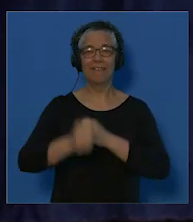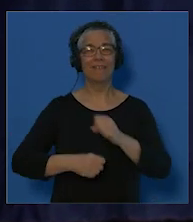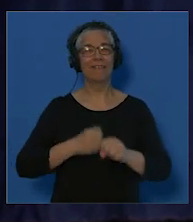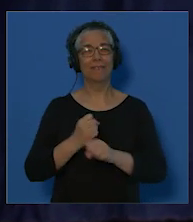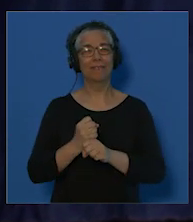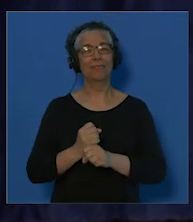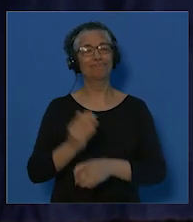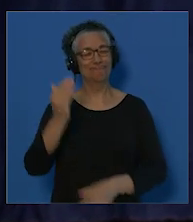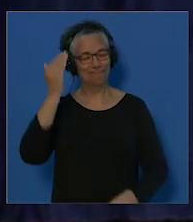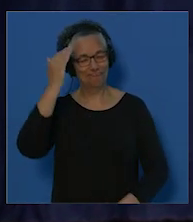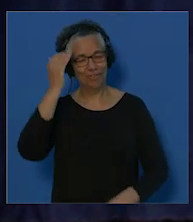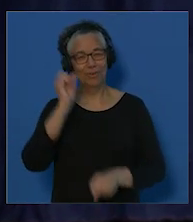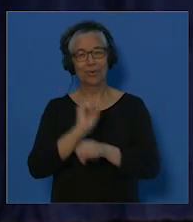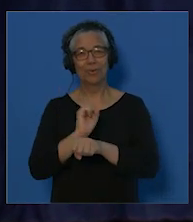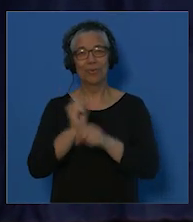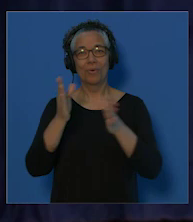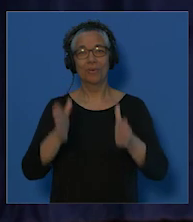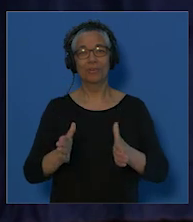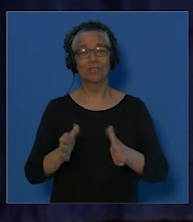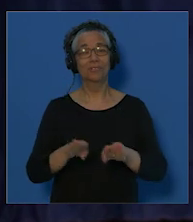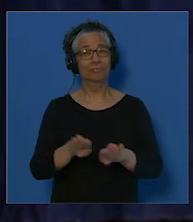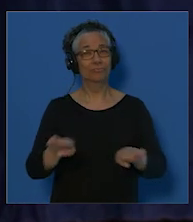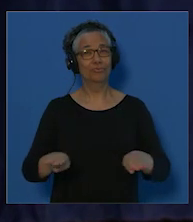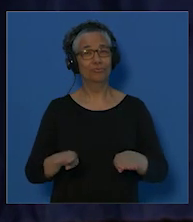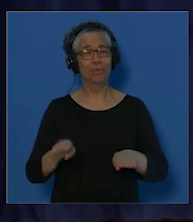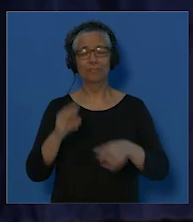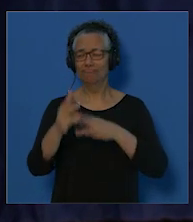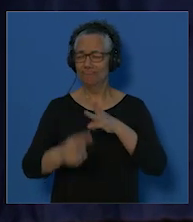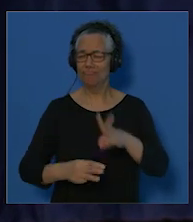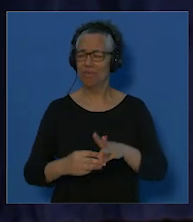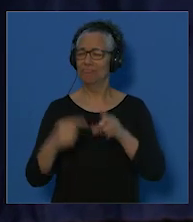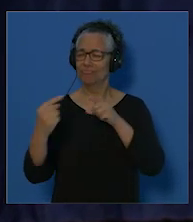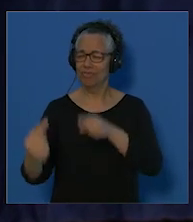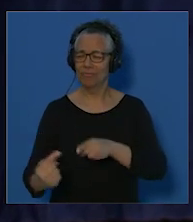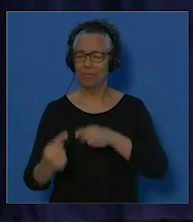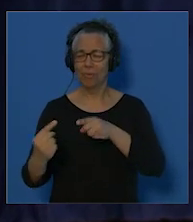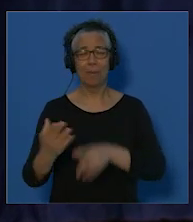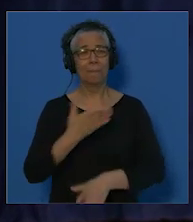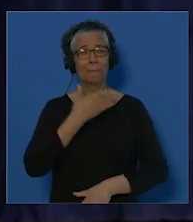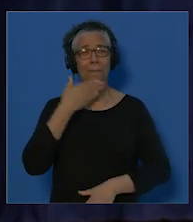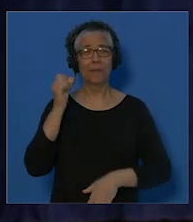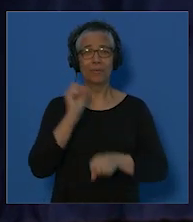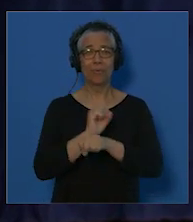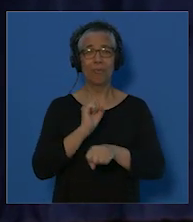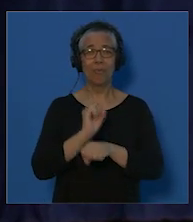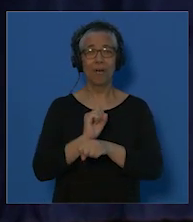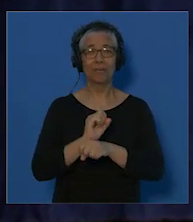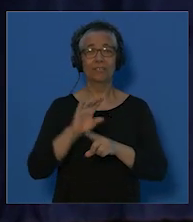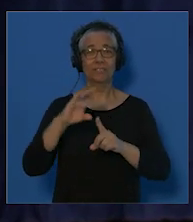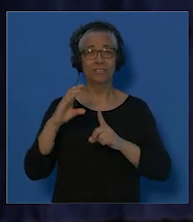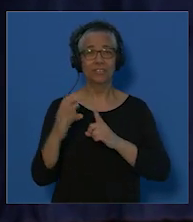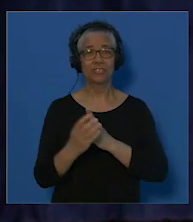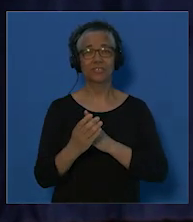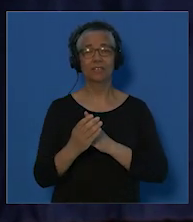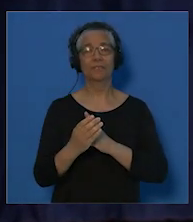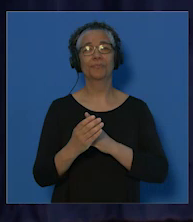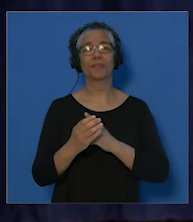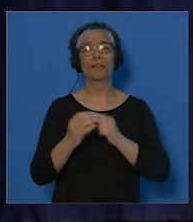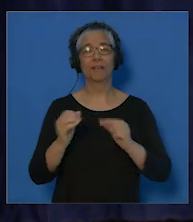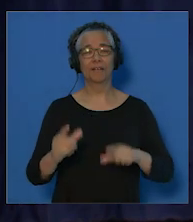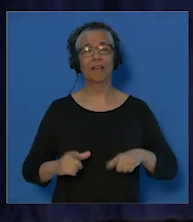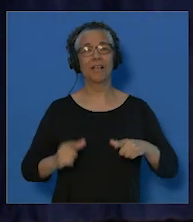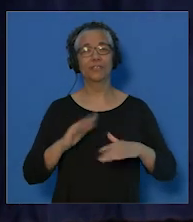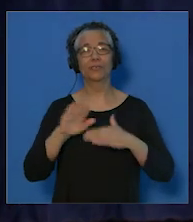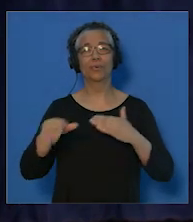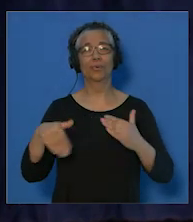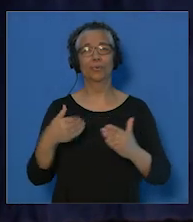Bermuda and the global struggle for better work conditions, better wages, and better lives for all. I commend our island's